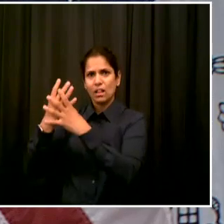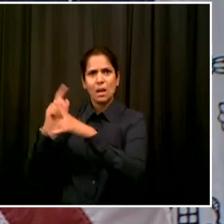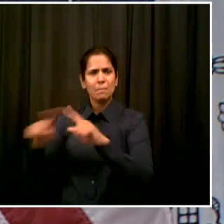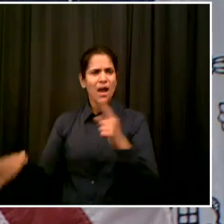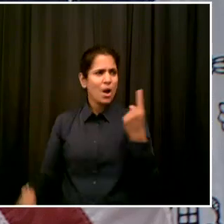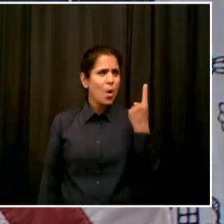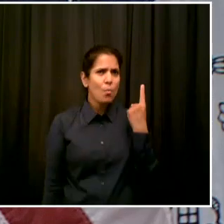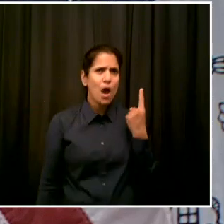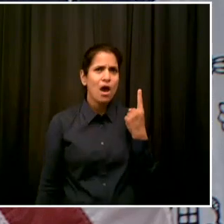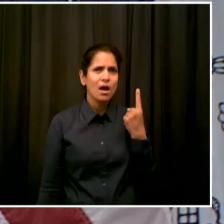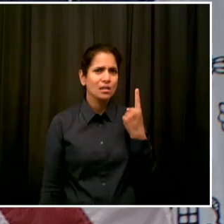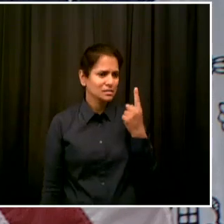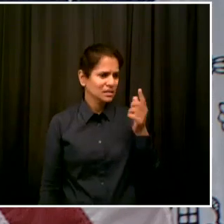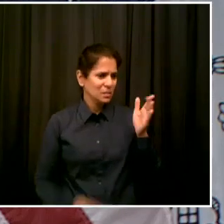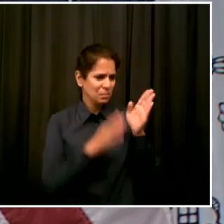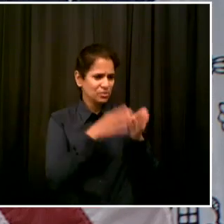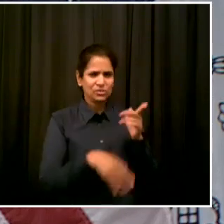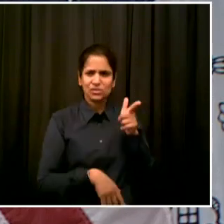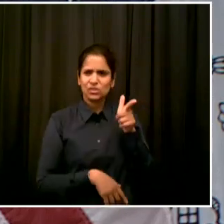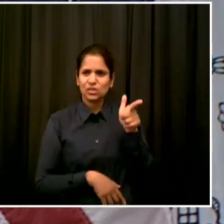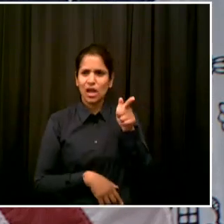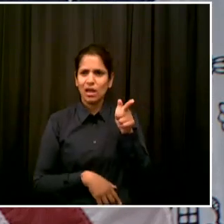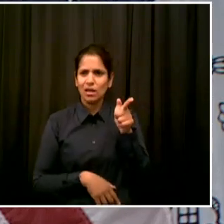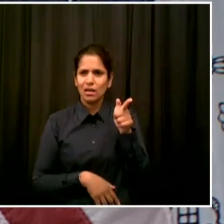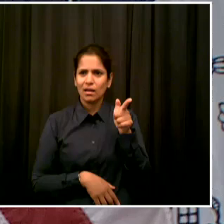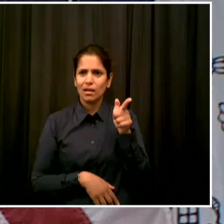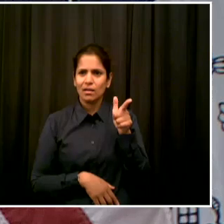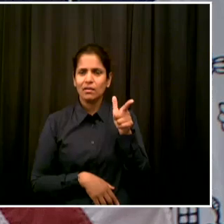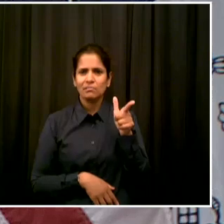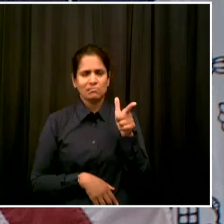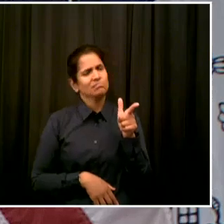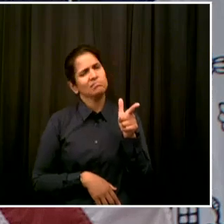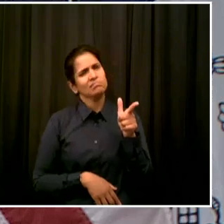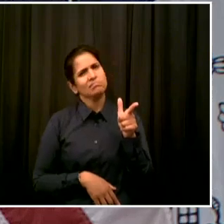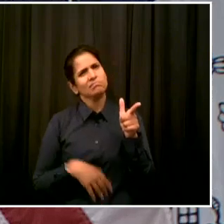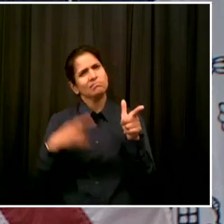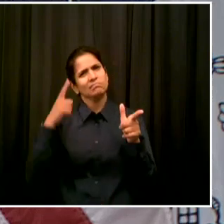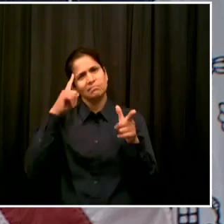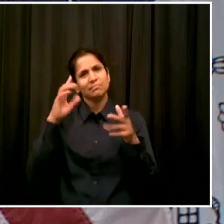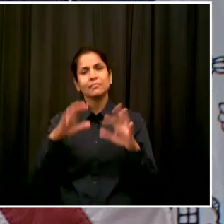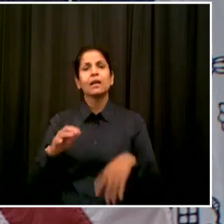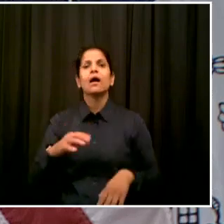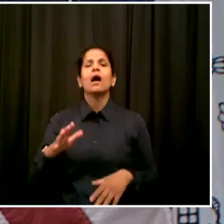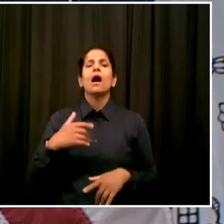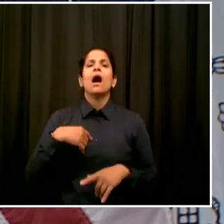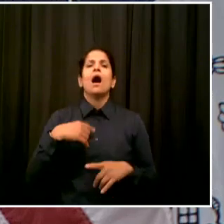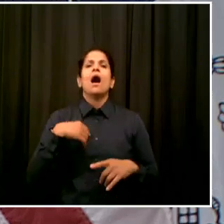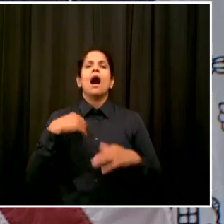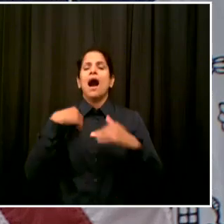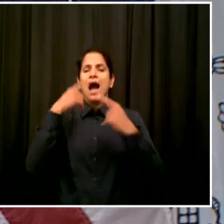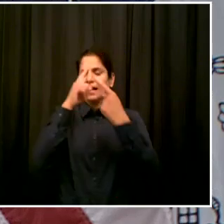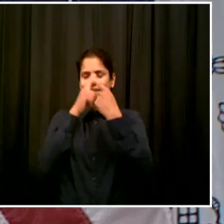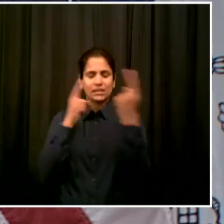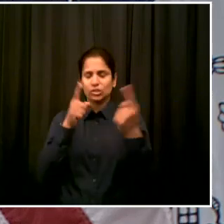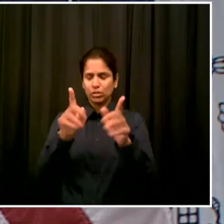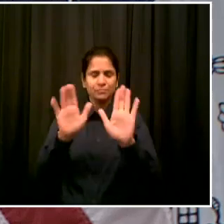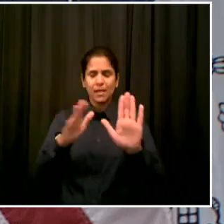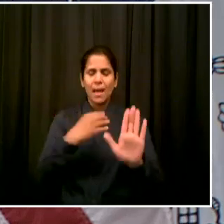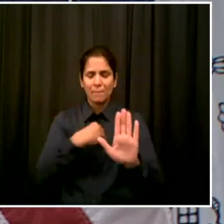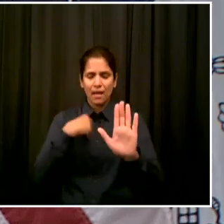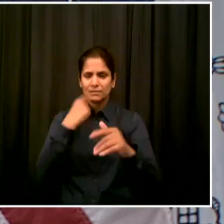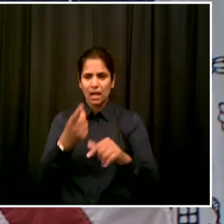Yoav, again, the world before March 1st and the world after. Before March 1st, a lot of different things were